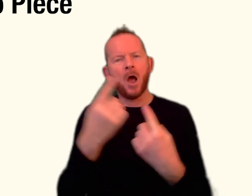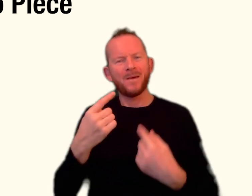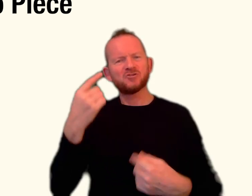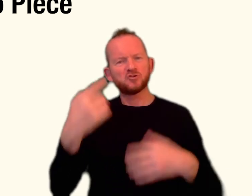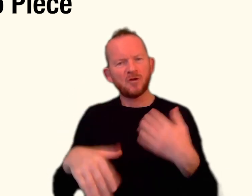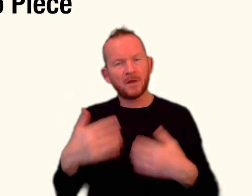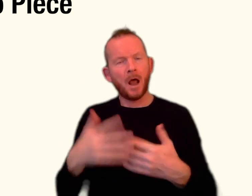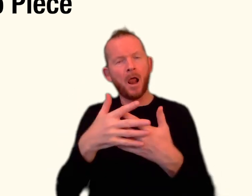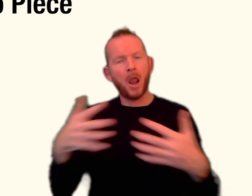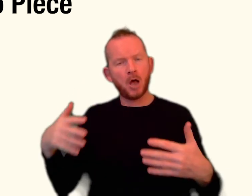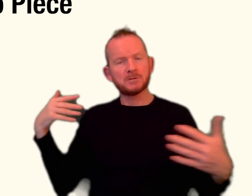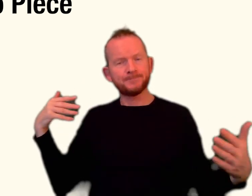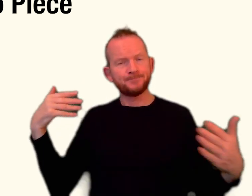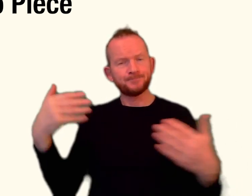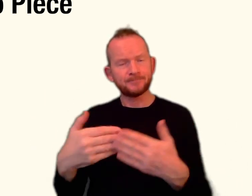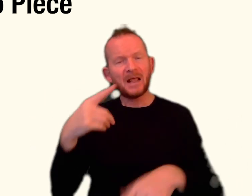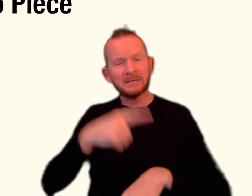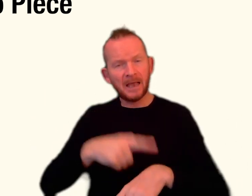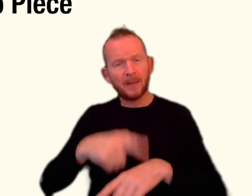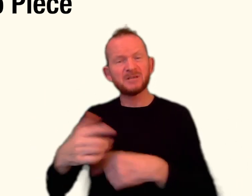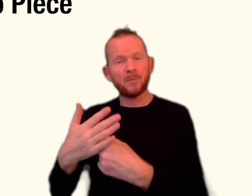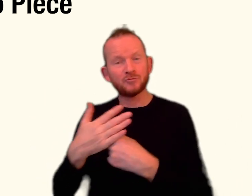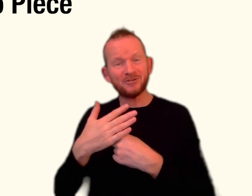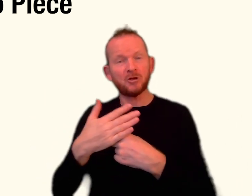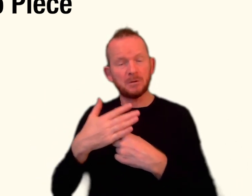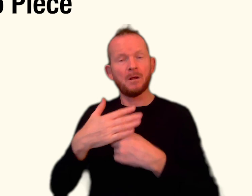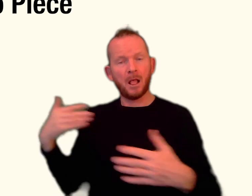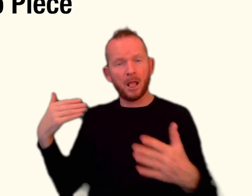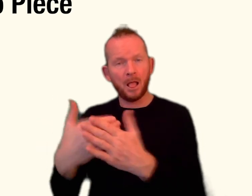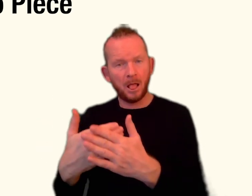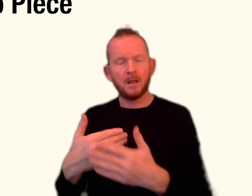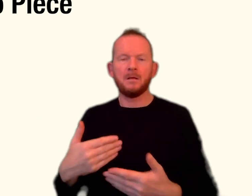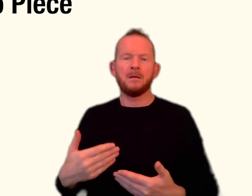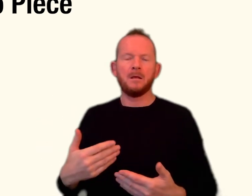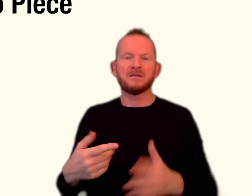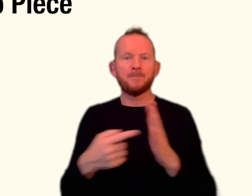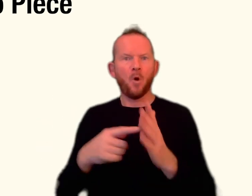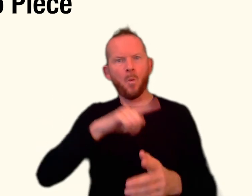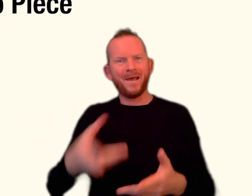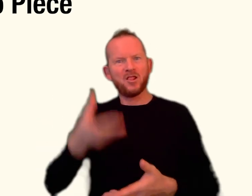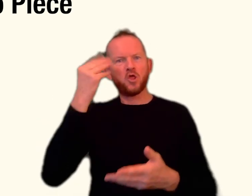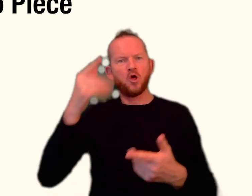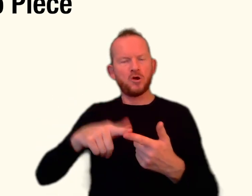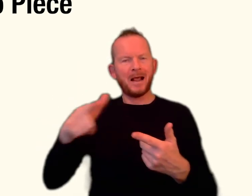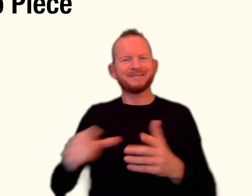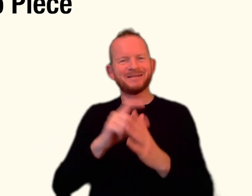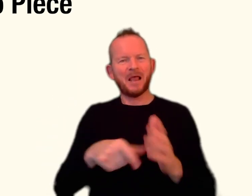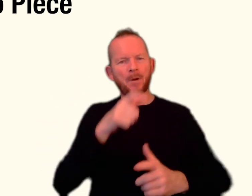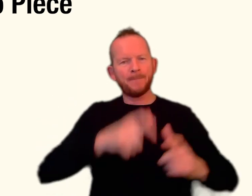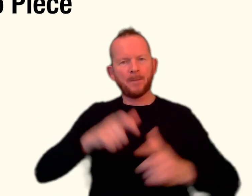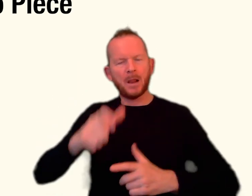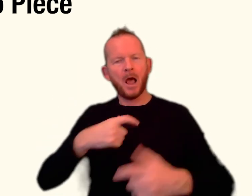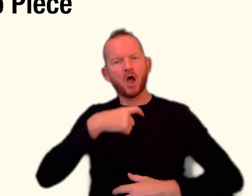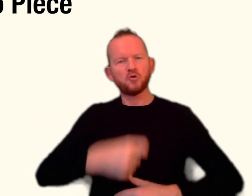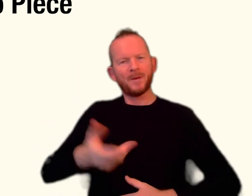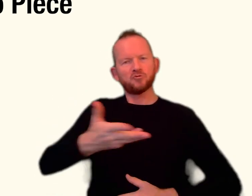a lot in times of oppression. It is important that we learn that as disabled people our